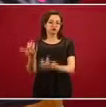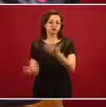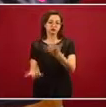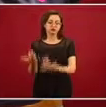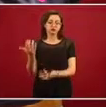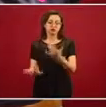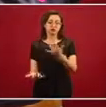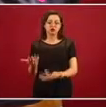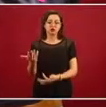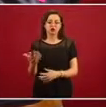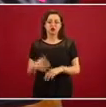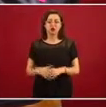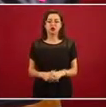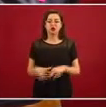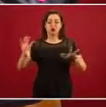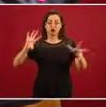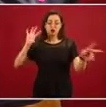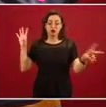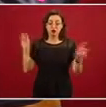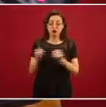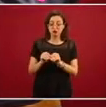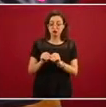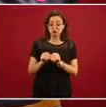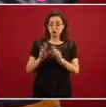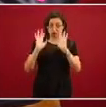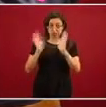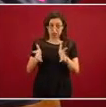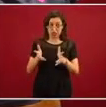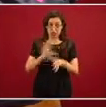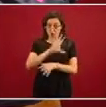have been cremated? All of them?